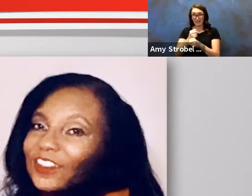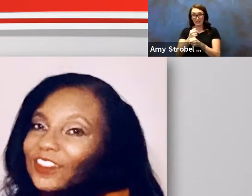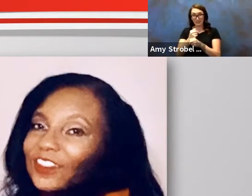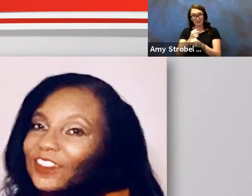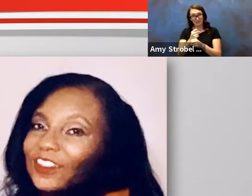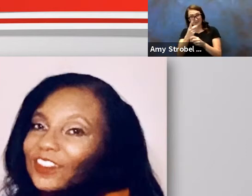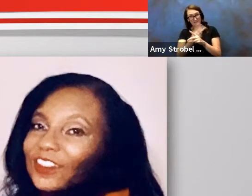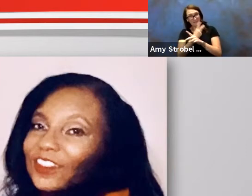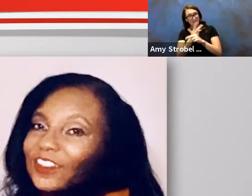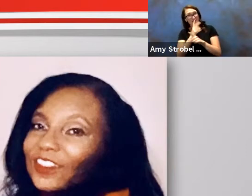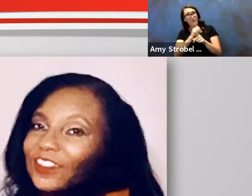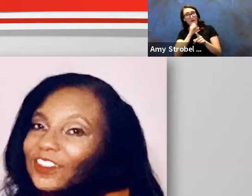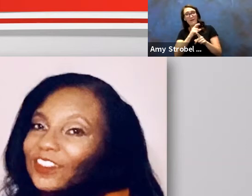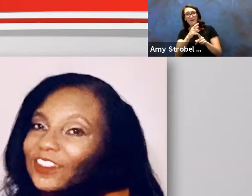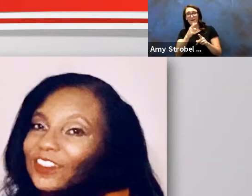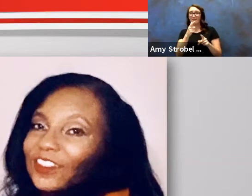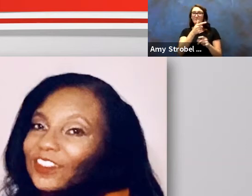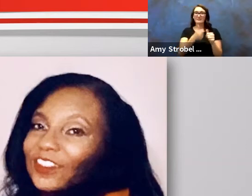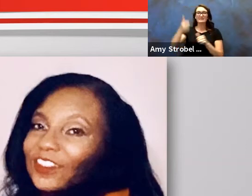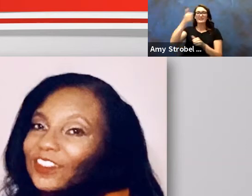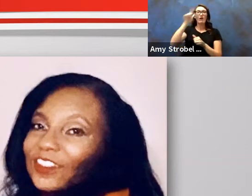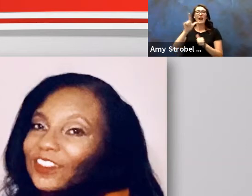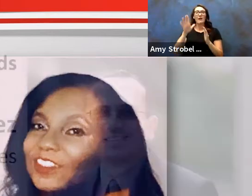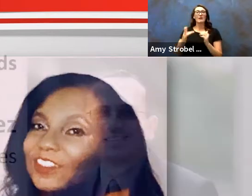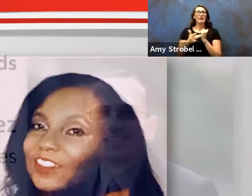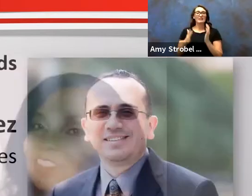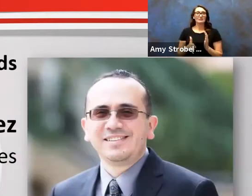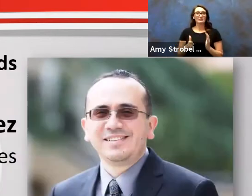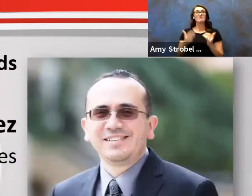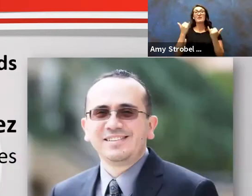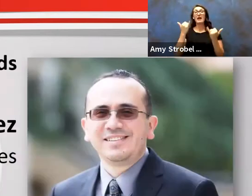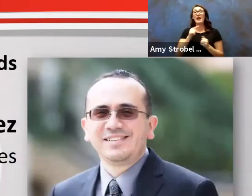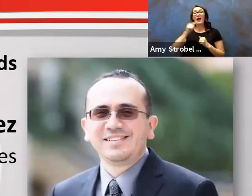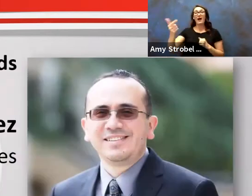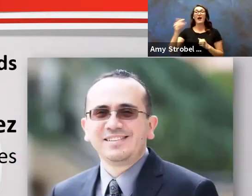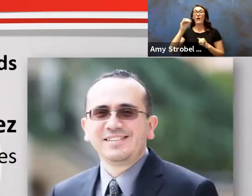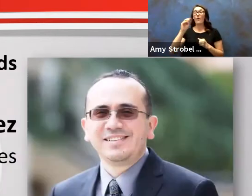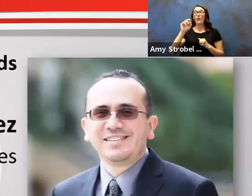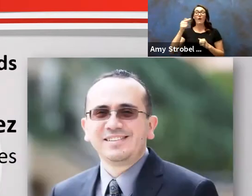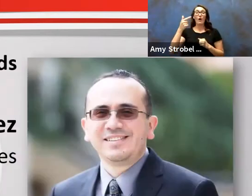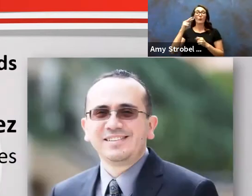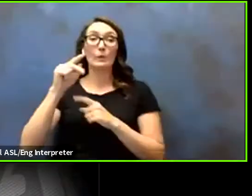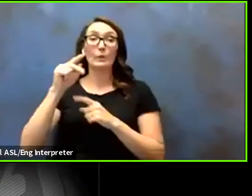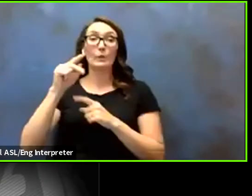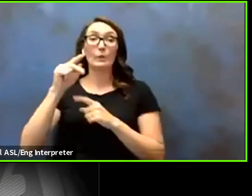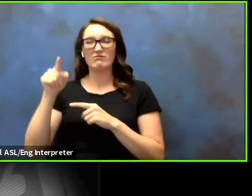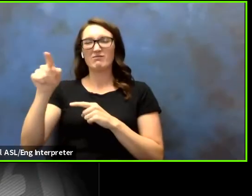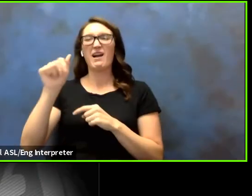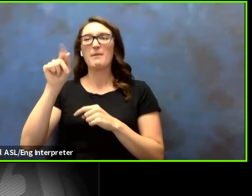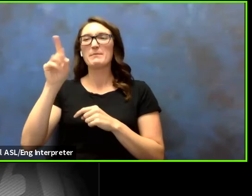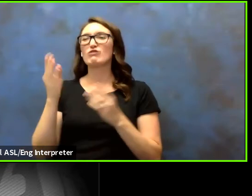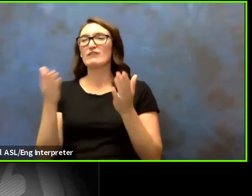senior library technician. I'll it over now to Mr. Omar Gutierrez, our Vice President of Administrative Services.